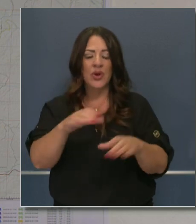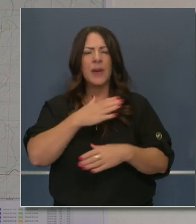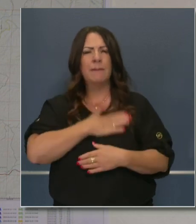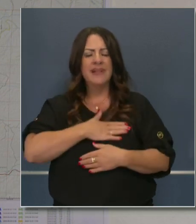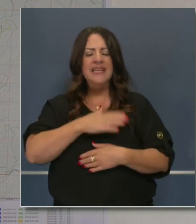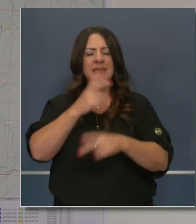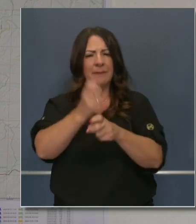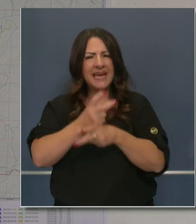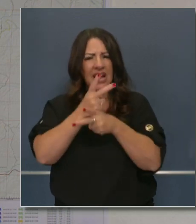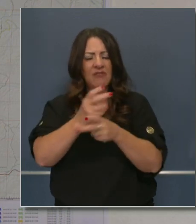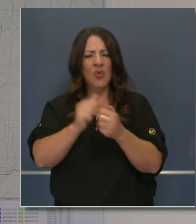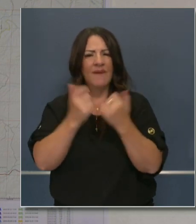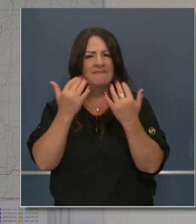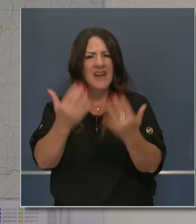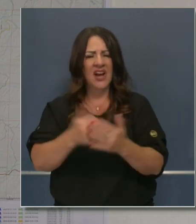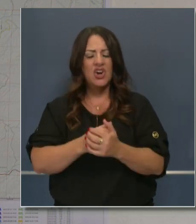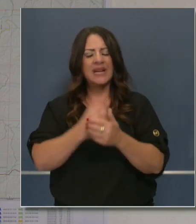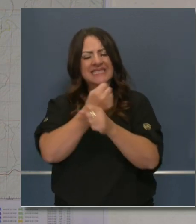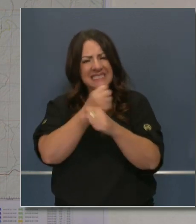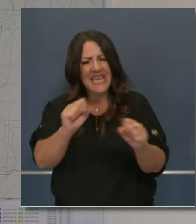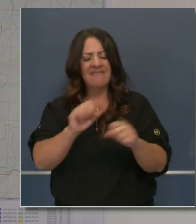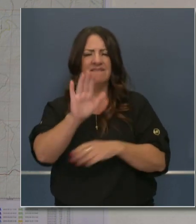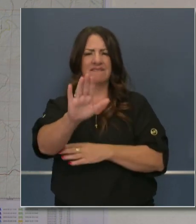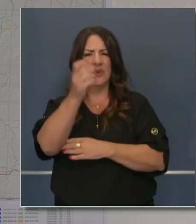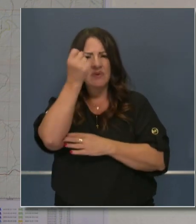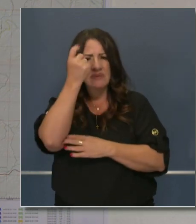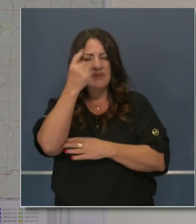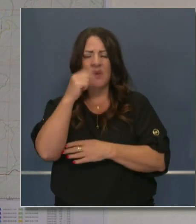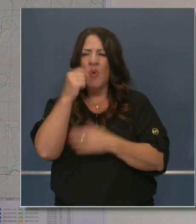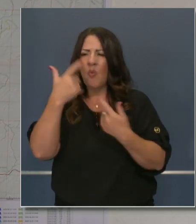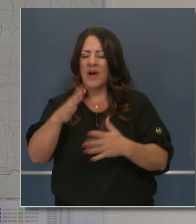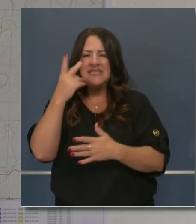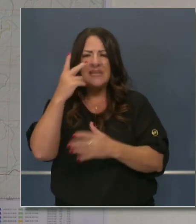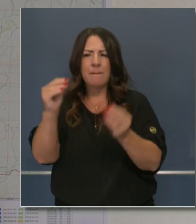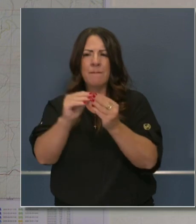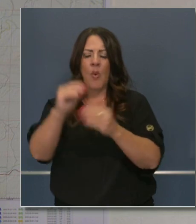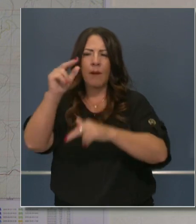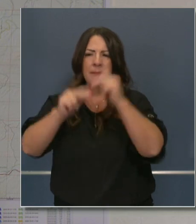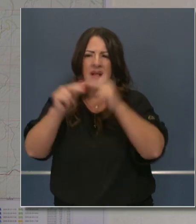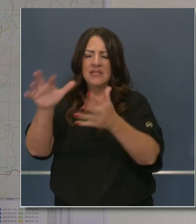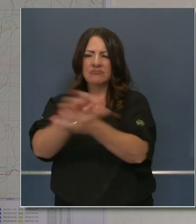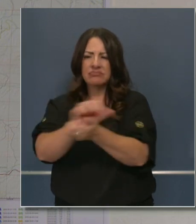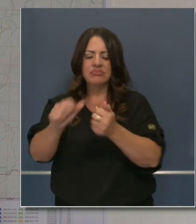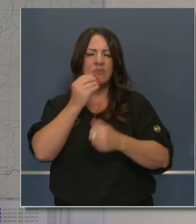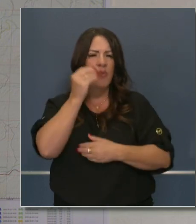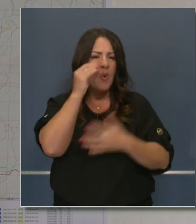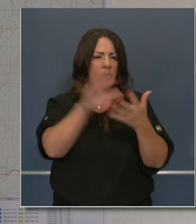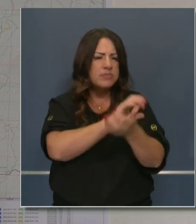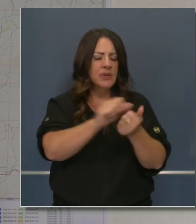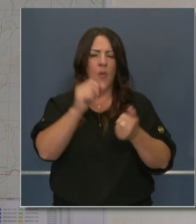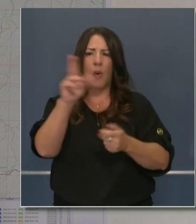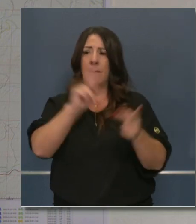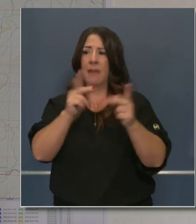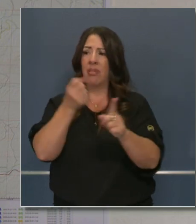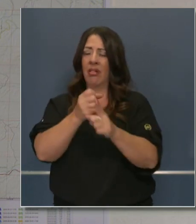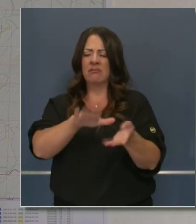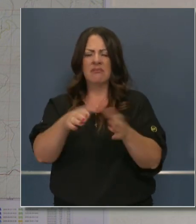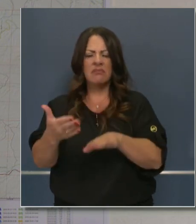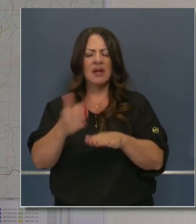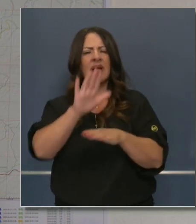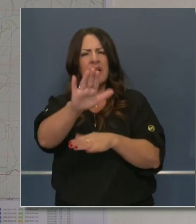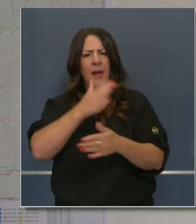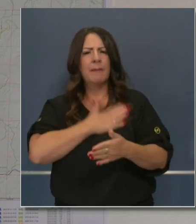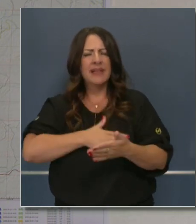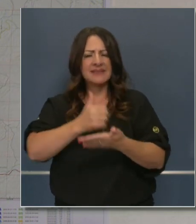safety. We don't need any more damage. We don't need any more loss of life or loss of home. Help us get through the rest of this summer.